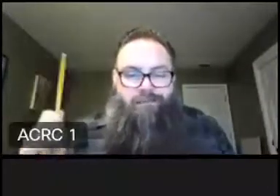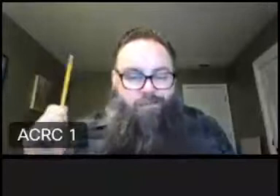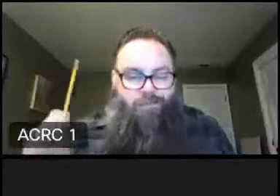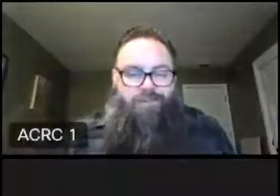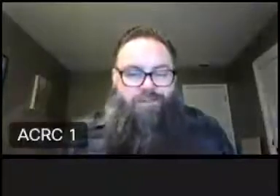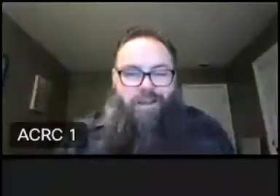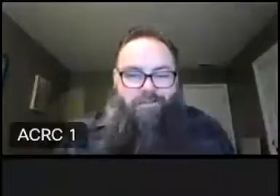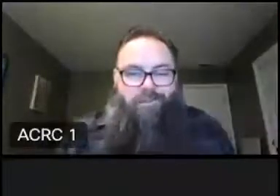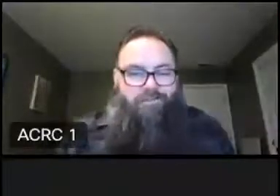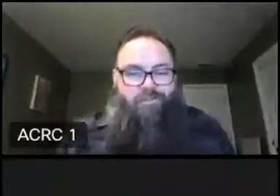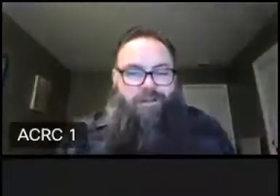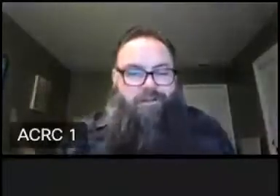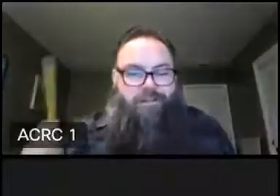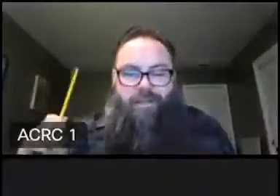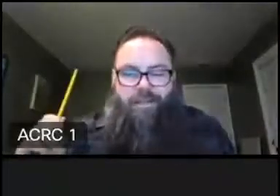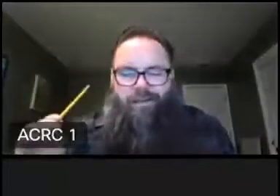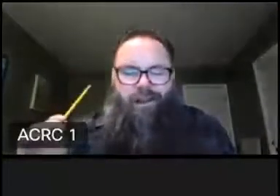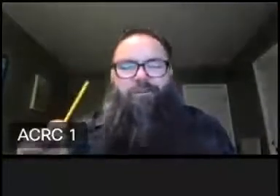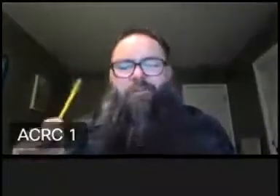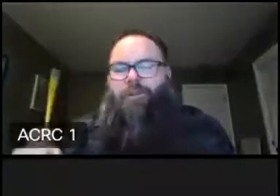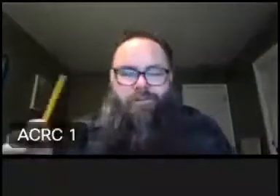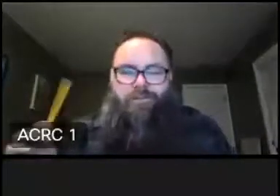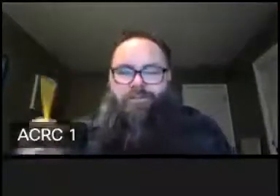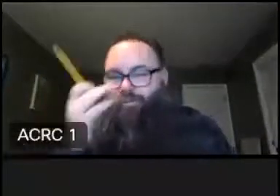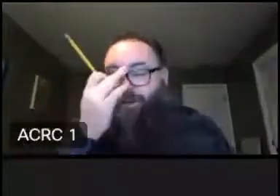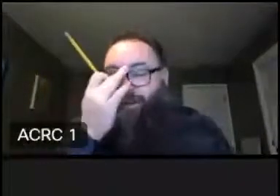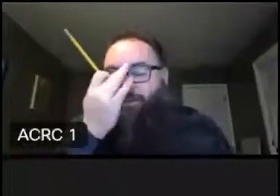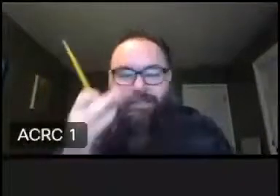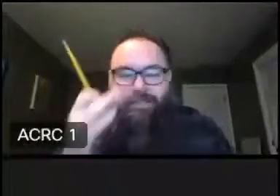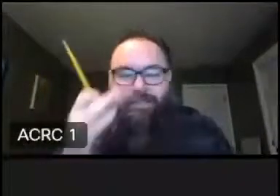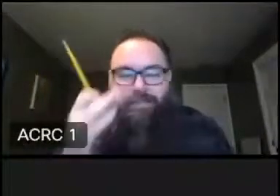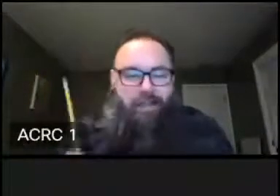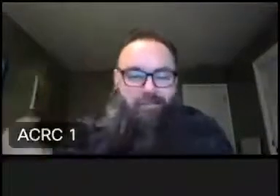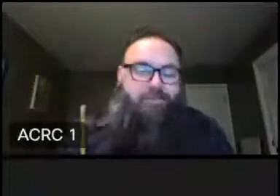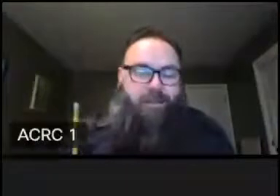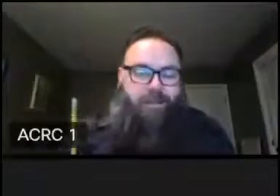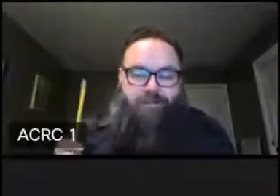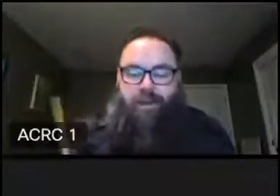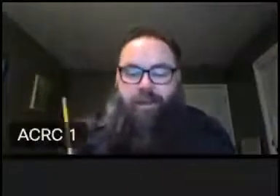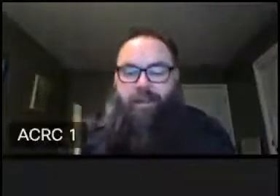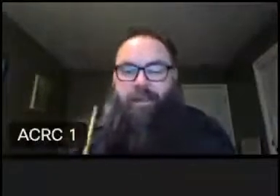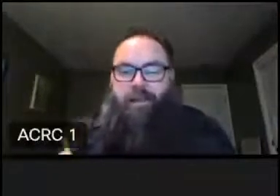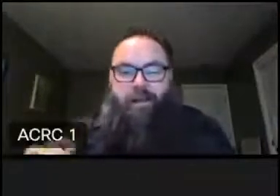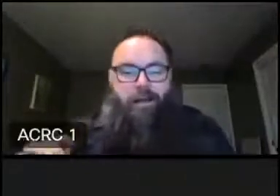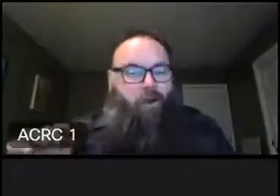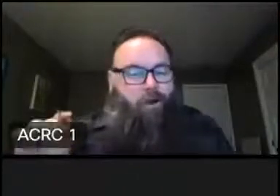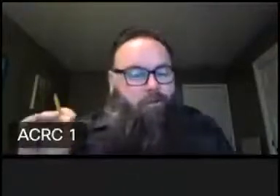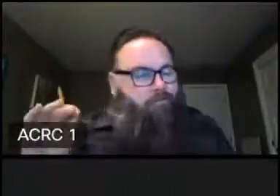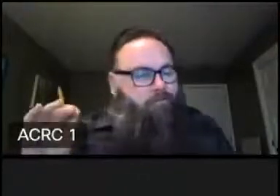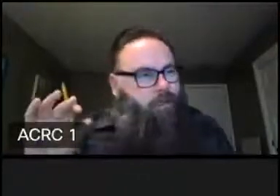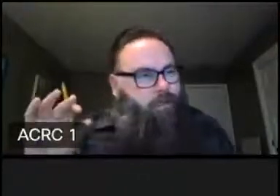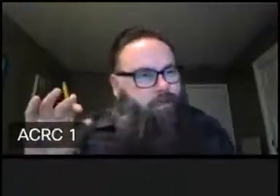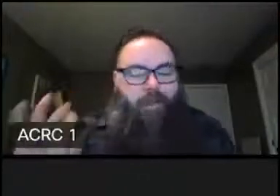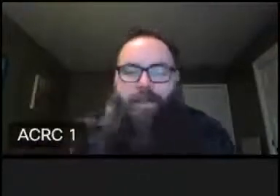kicked off our first training for service coordinators. We had 143 service coordinators that topped out participating in the training.